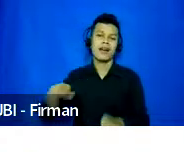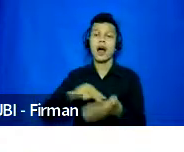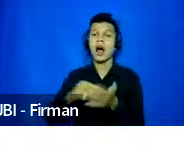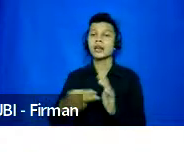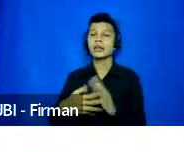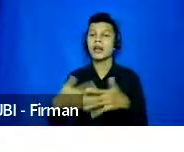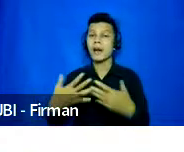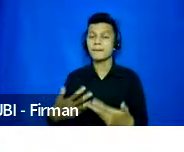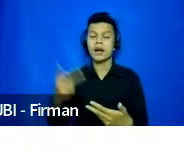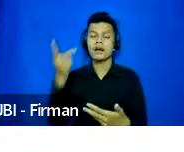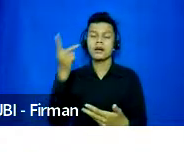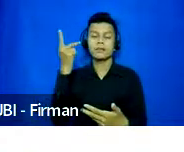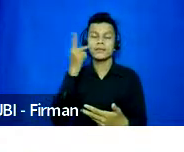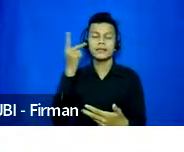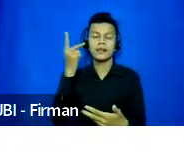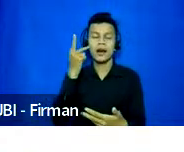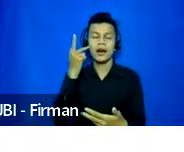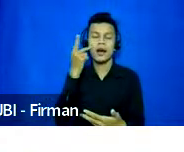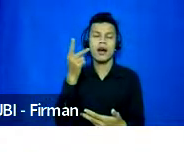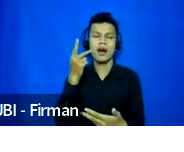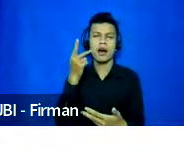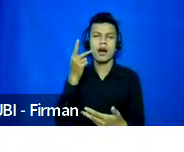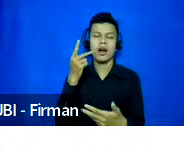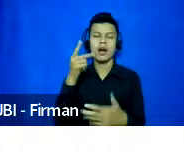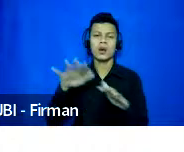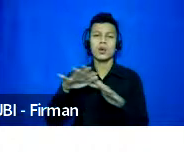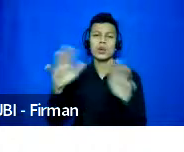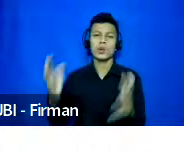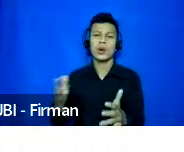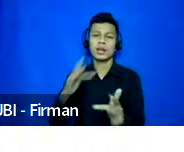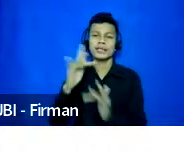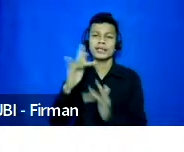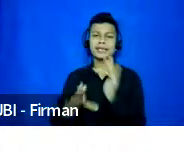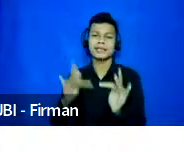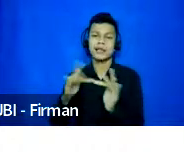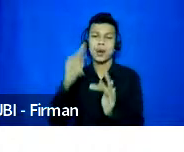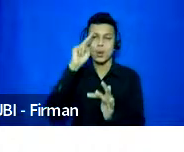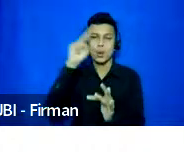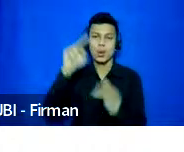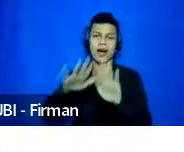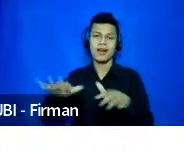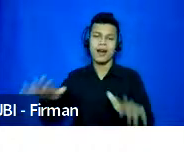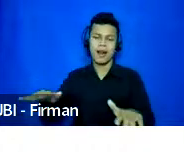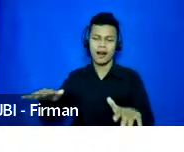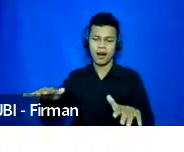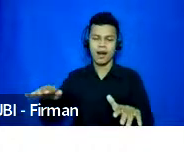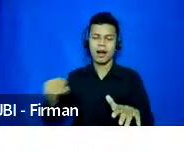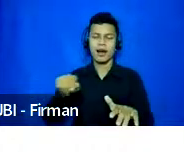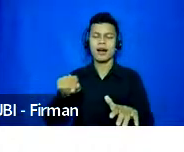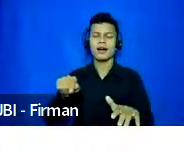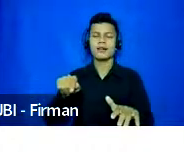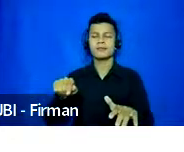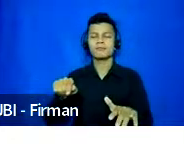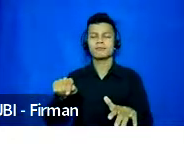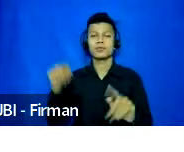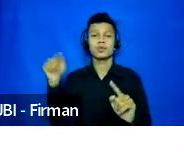digital or physical spaces wherever children may be accessing their learning opportunities.